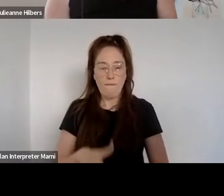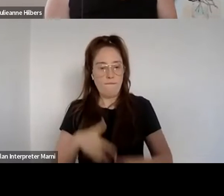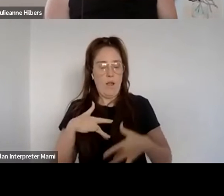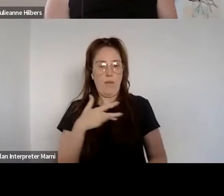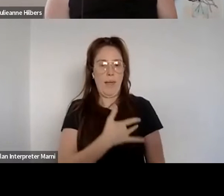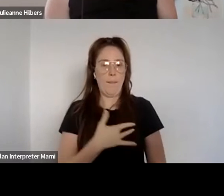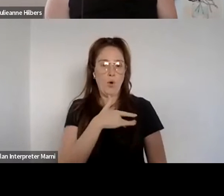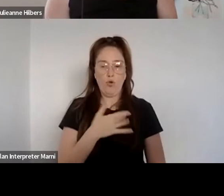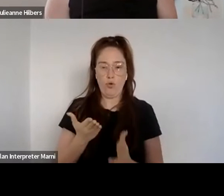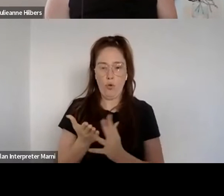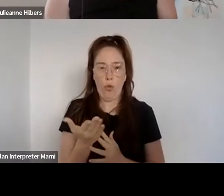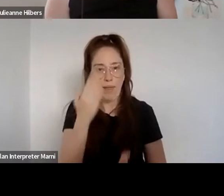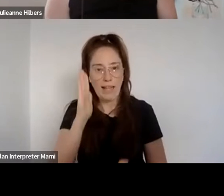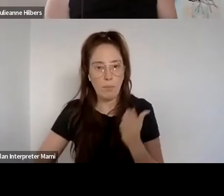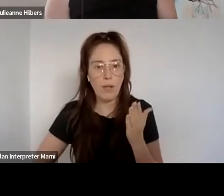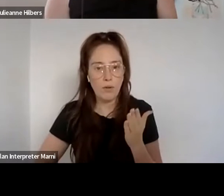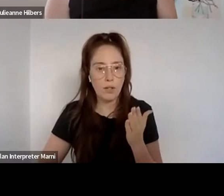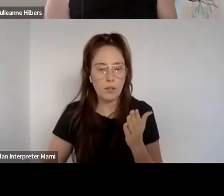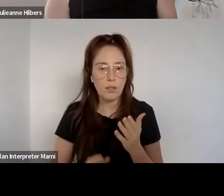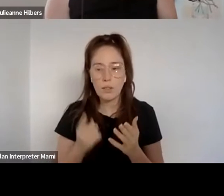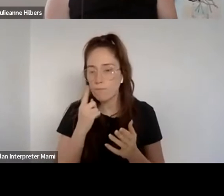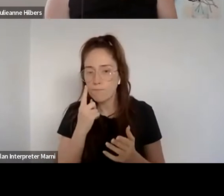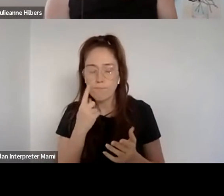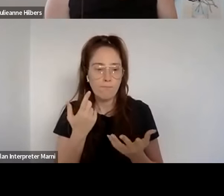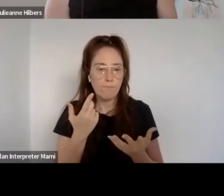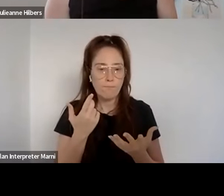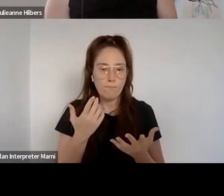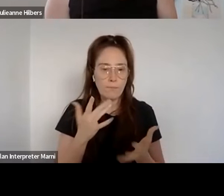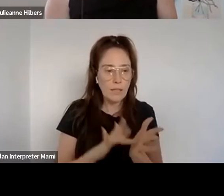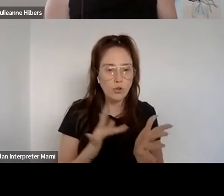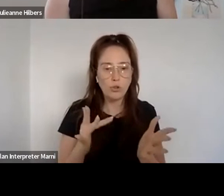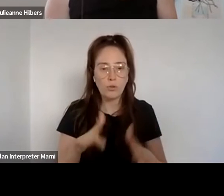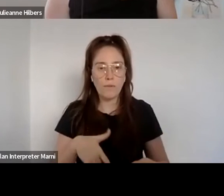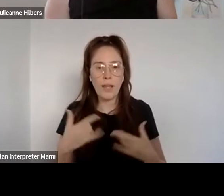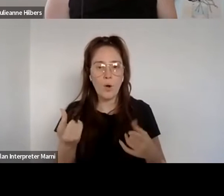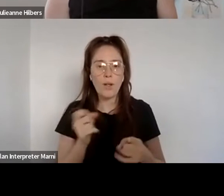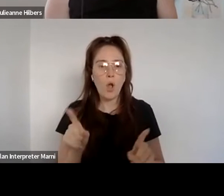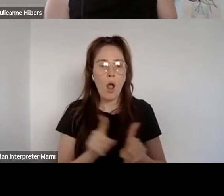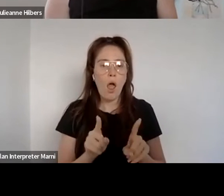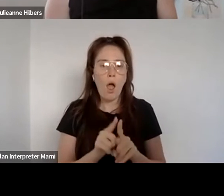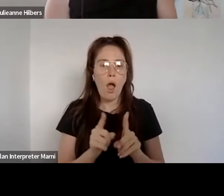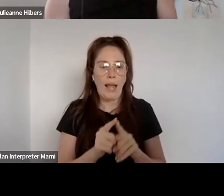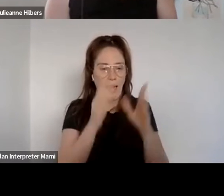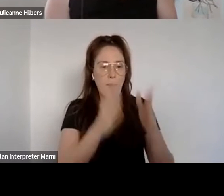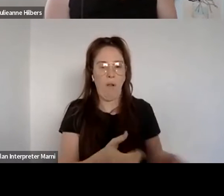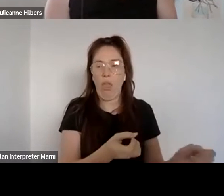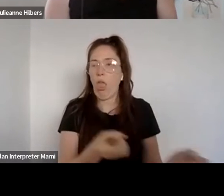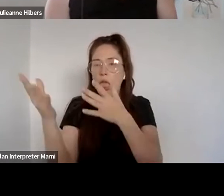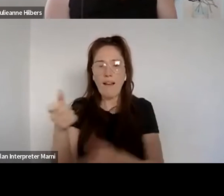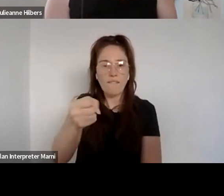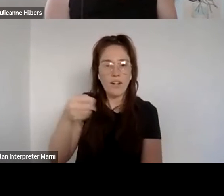and seeing everything where it fits, and it's not being sent away for 3 days in a fridge and